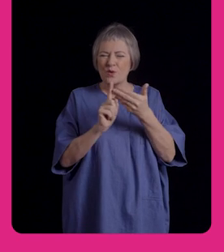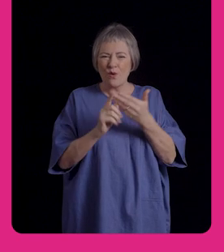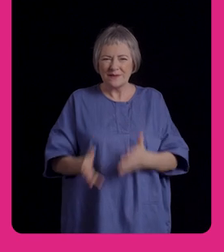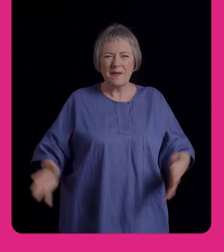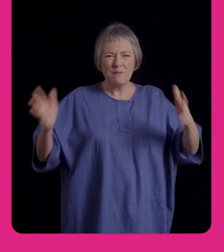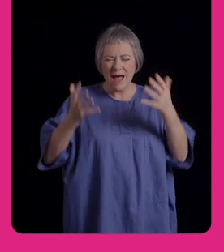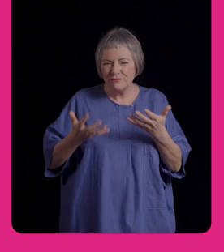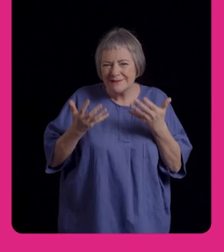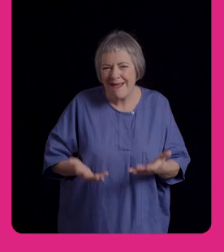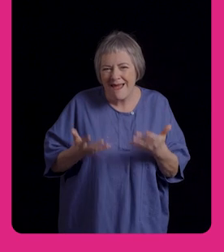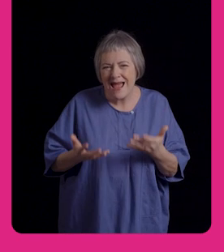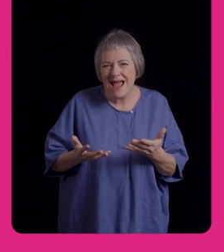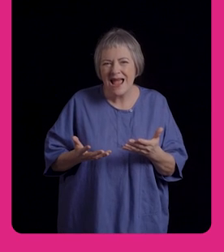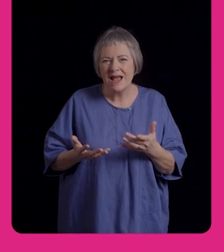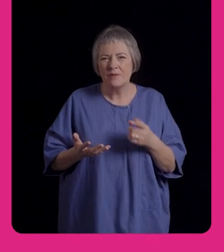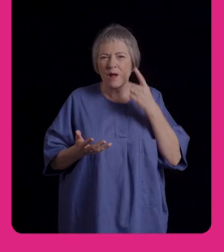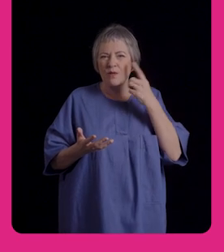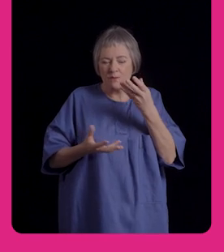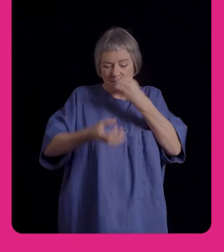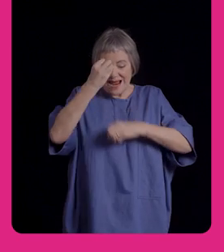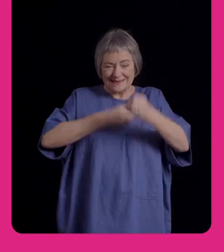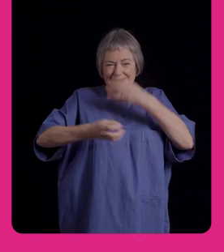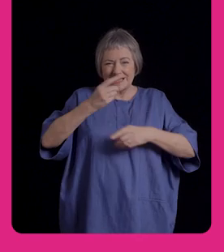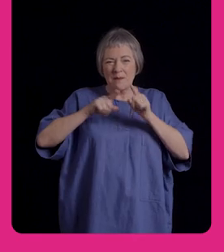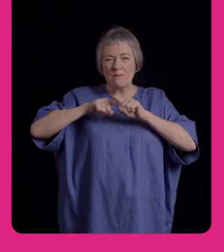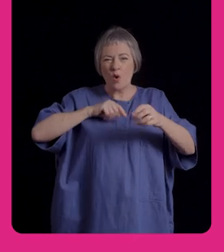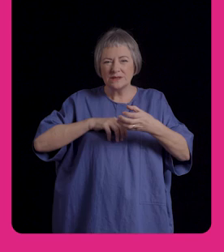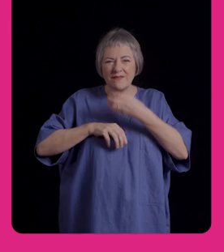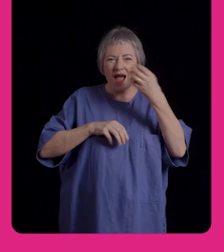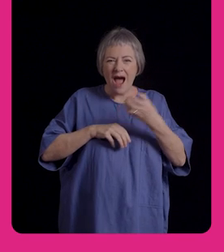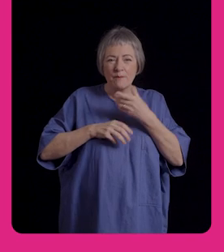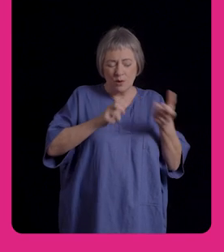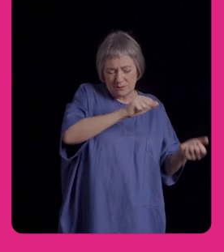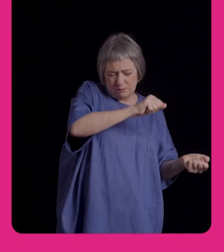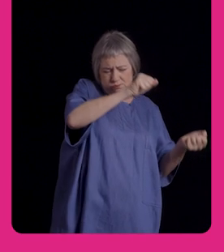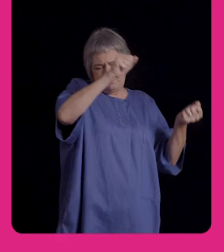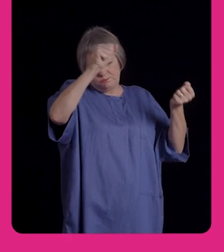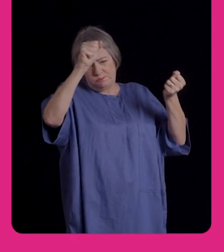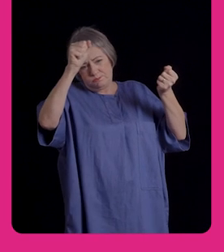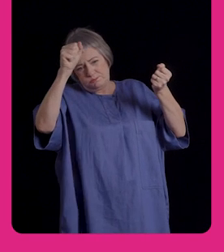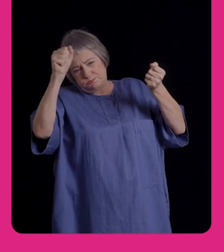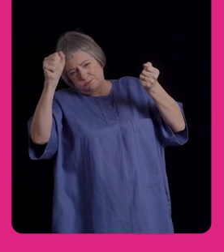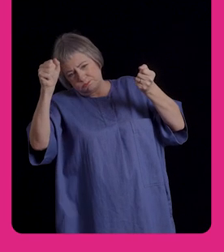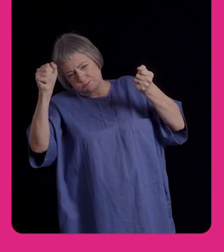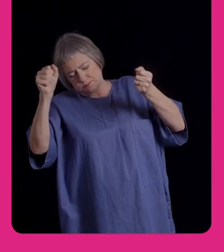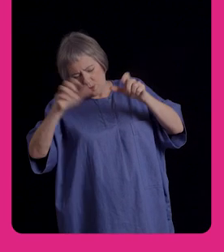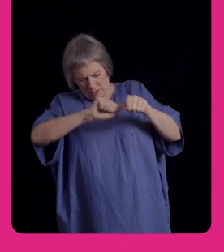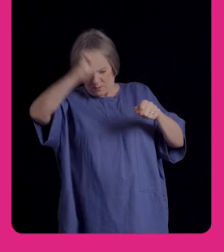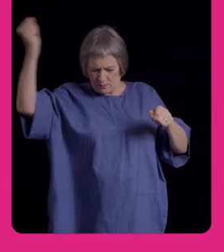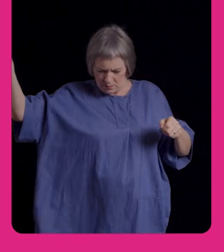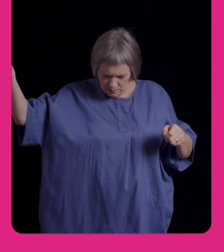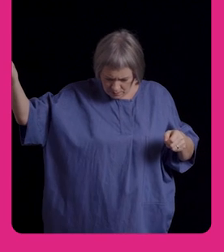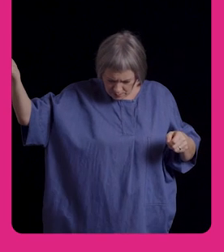this barrel is really heavy. They thought people had eaten most of the apples. And as they're like pulling it over to go down the hatch, one of them opens it